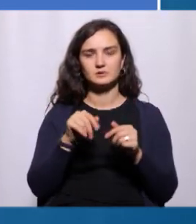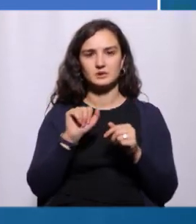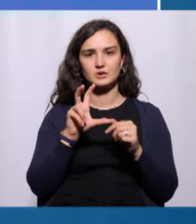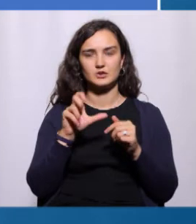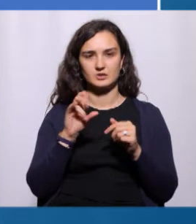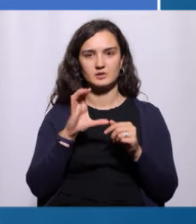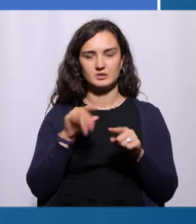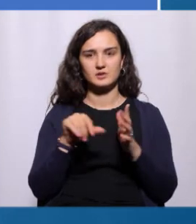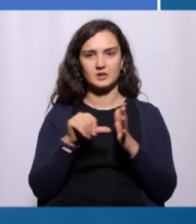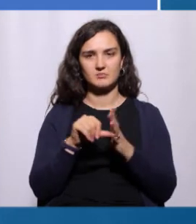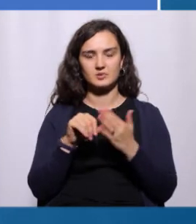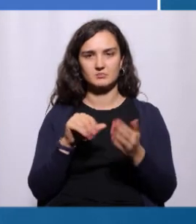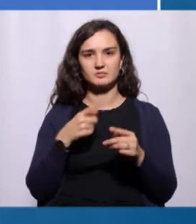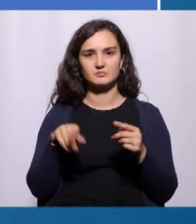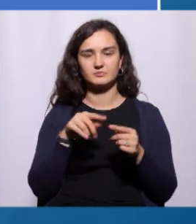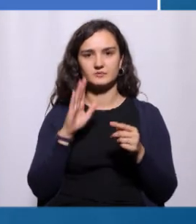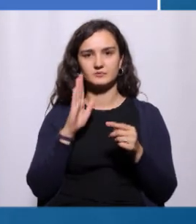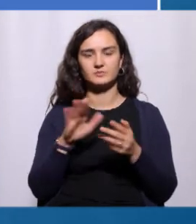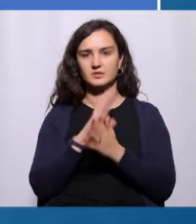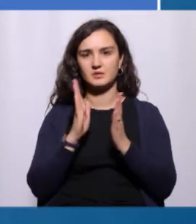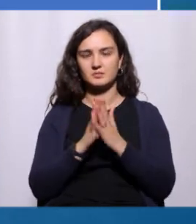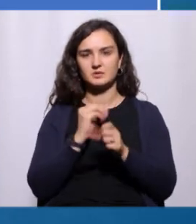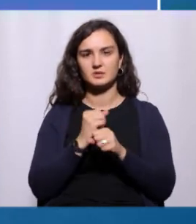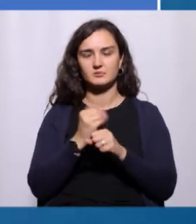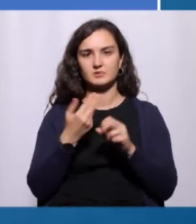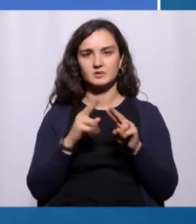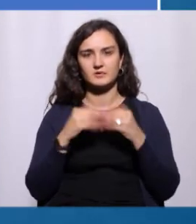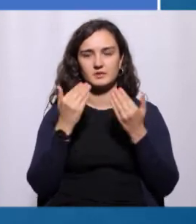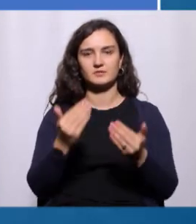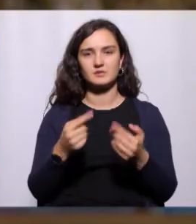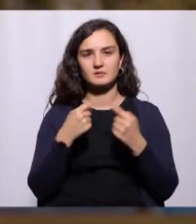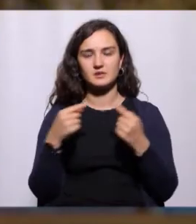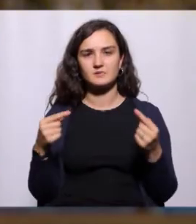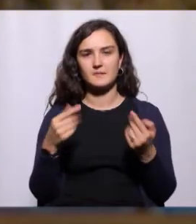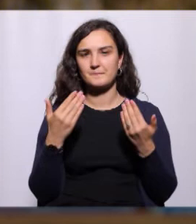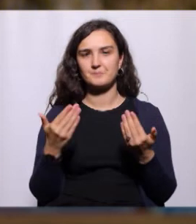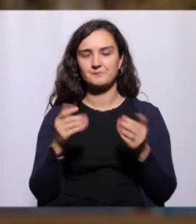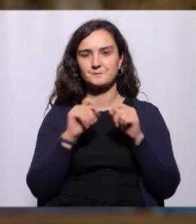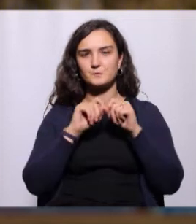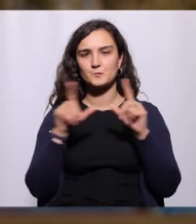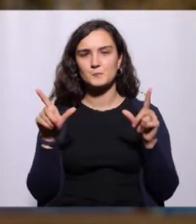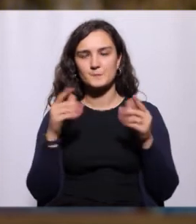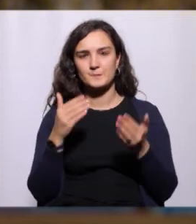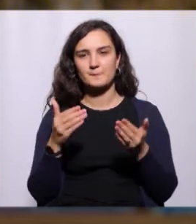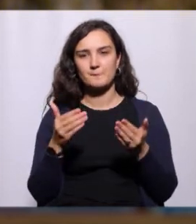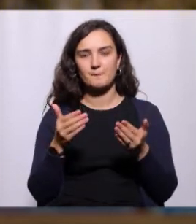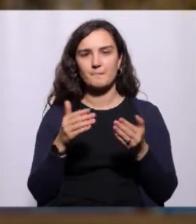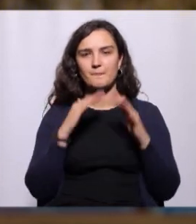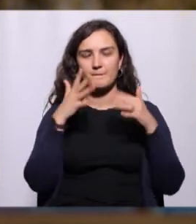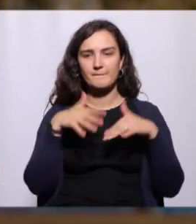that can help. They will arrange everything for you, any type of holiday, scuba diving in the